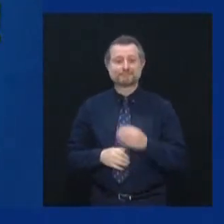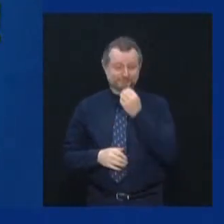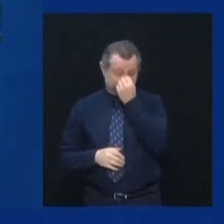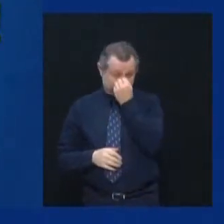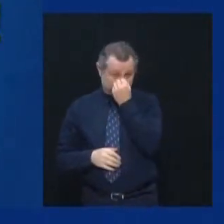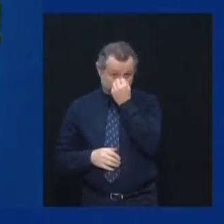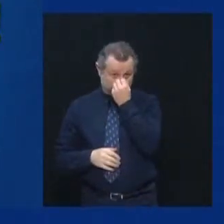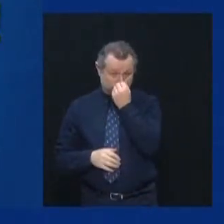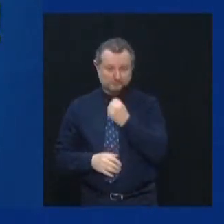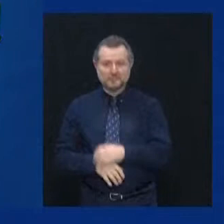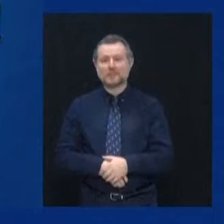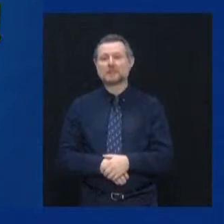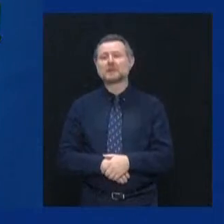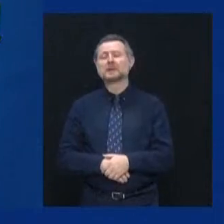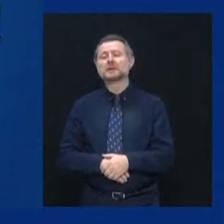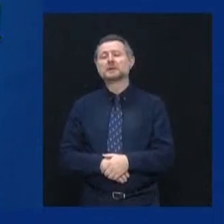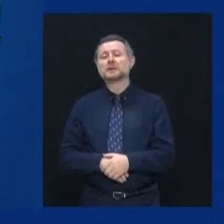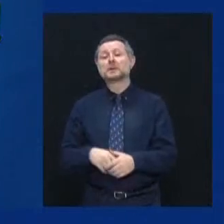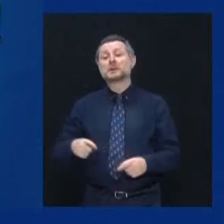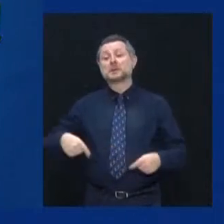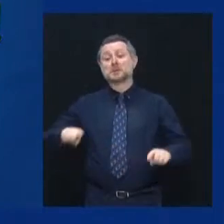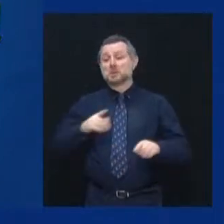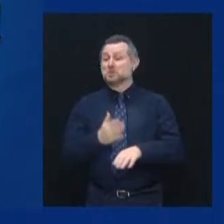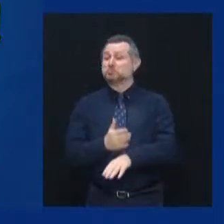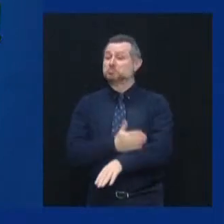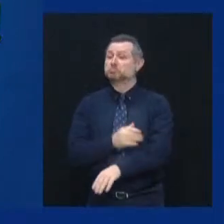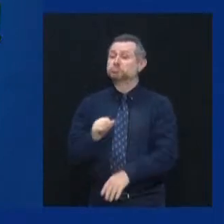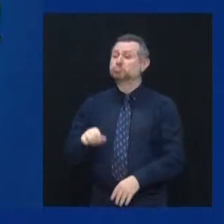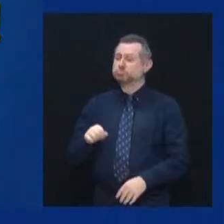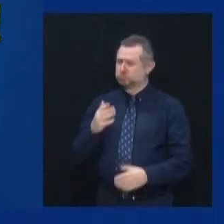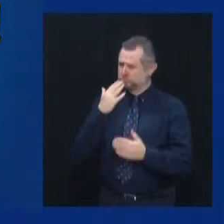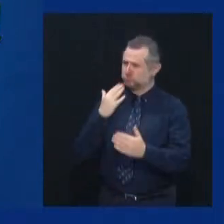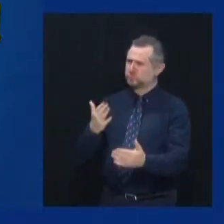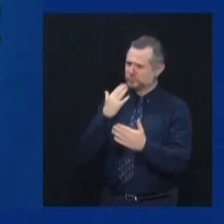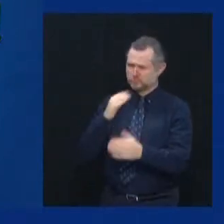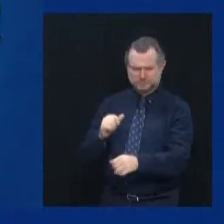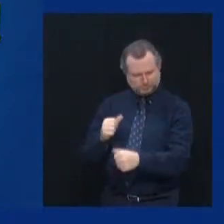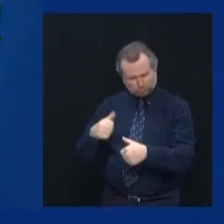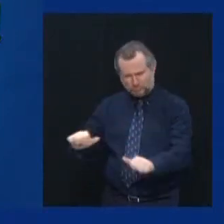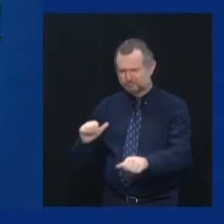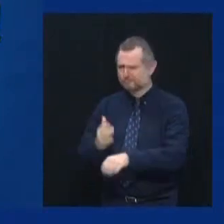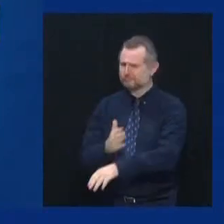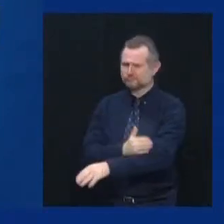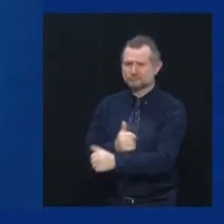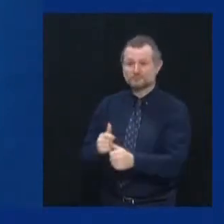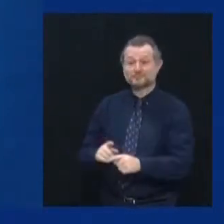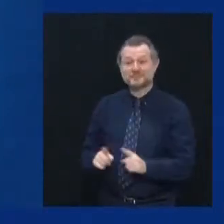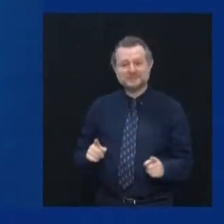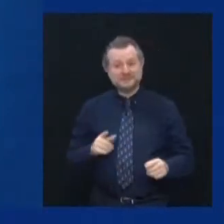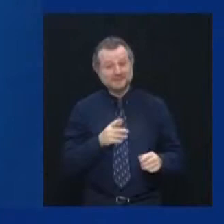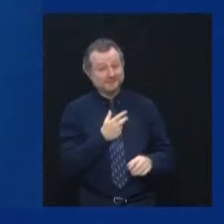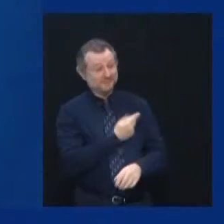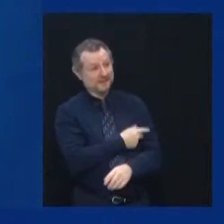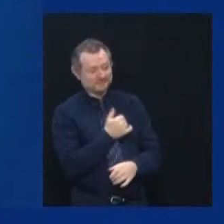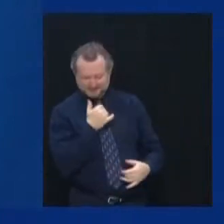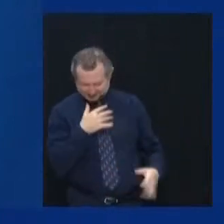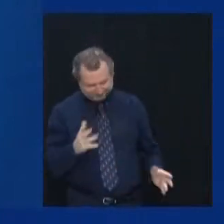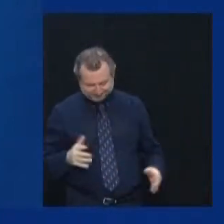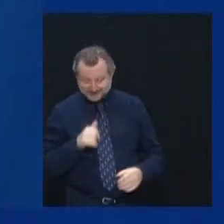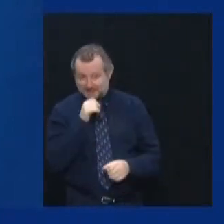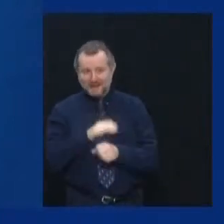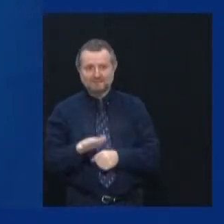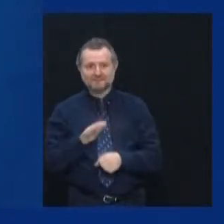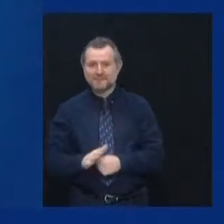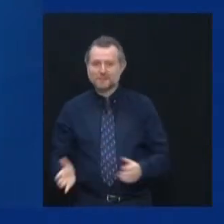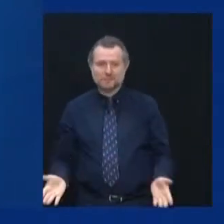The hospitals have increased. I thank them for their efforts, but it's still not enough. So we're